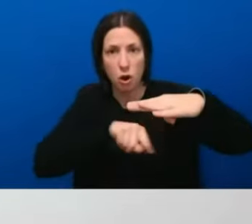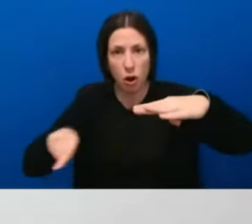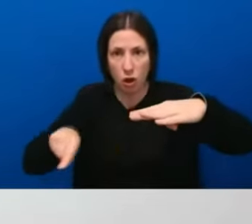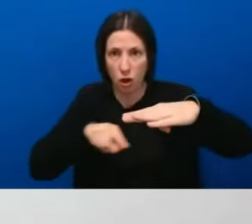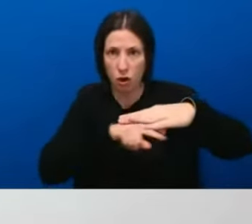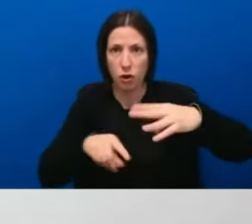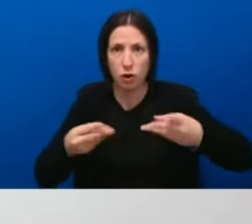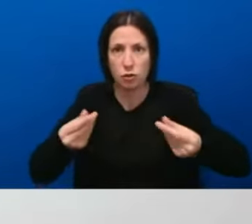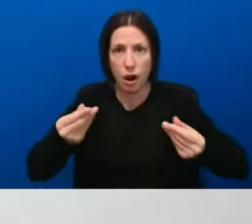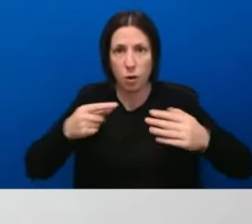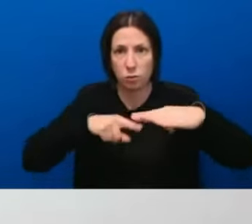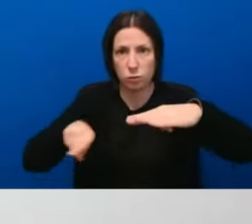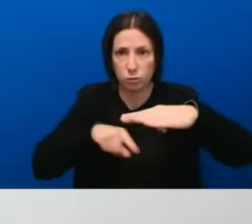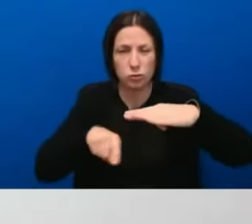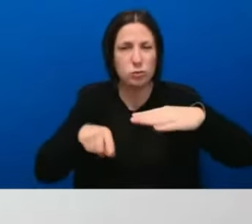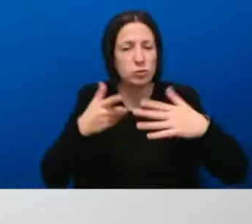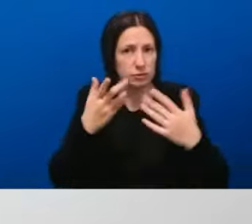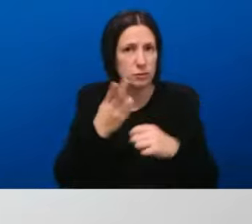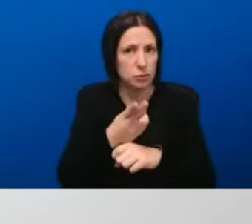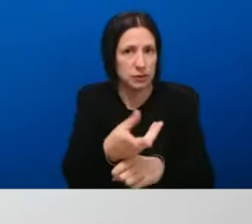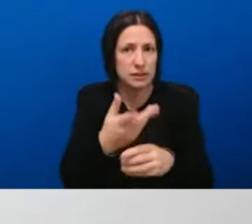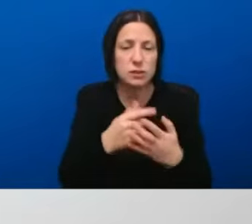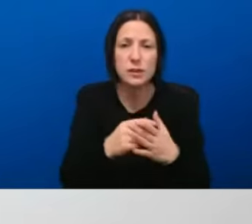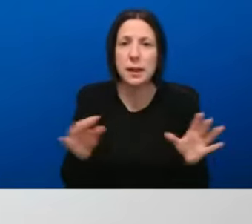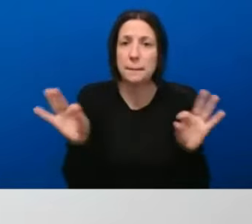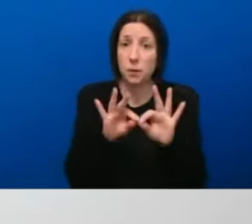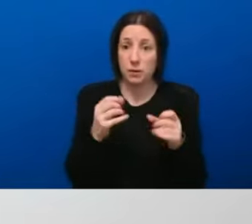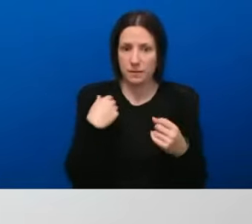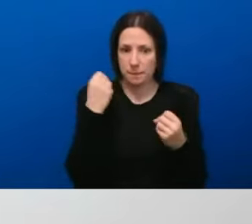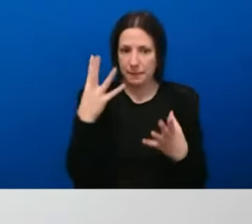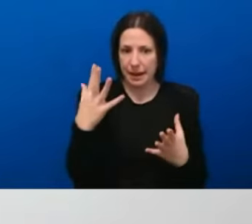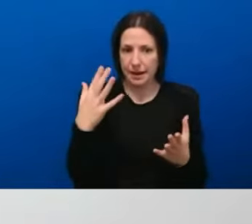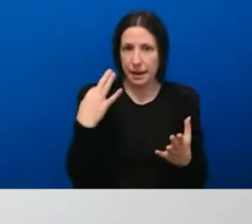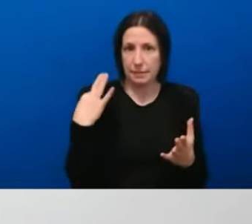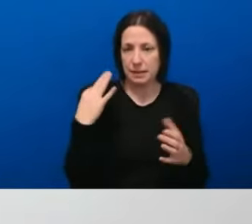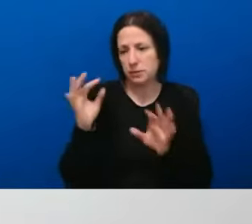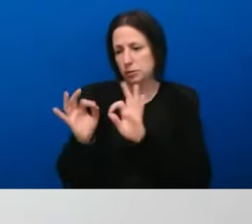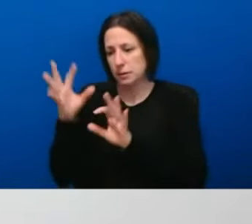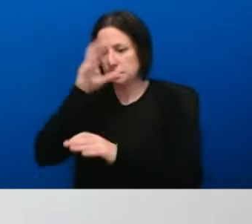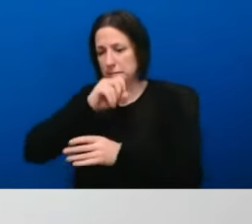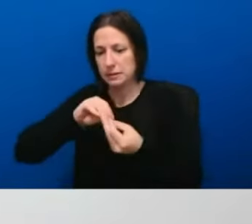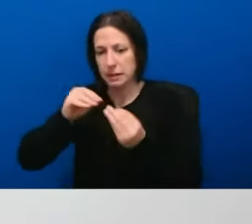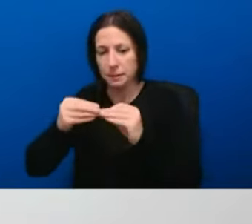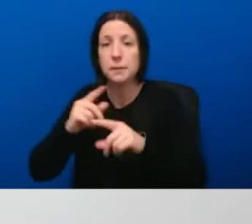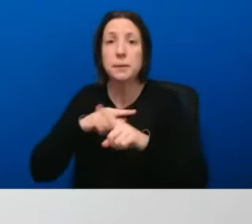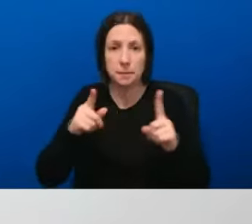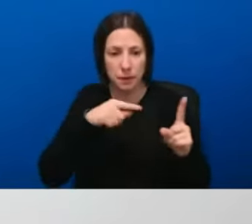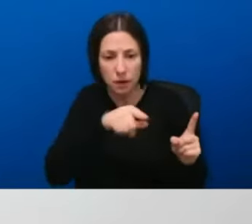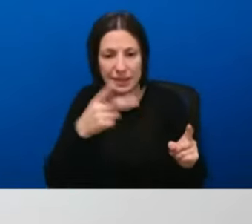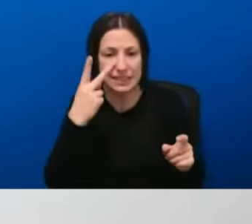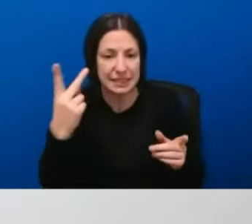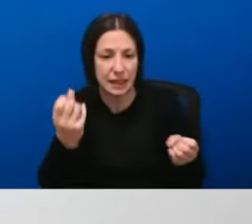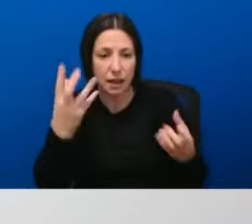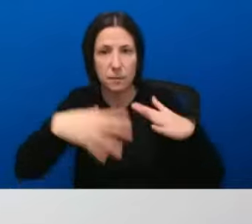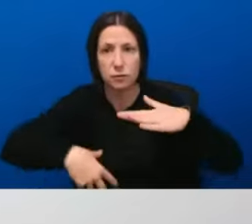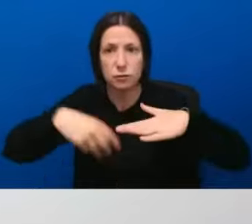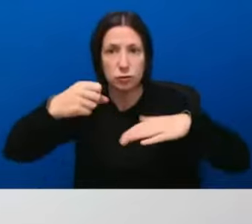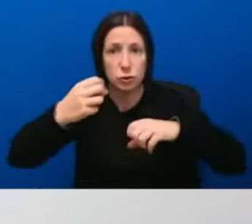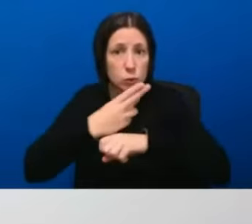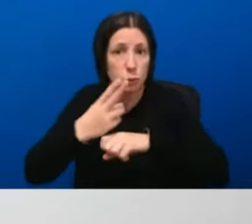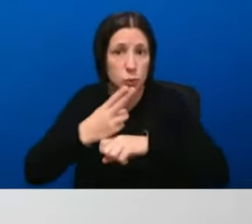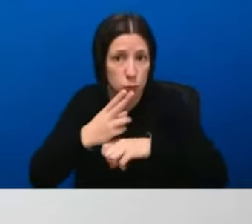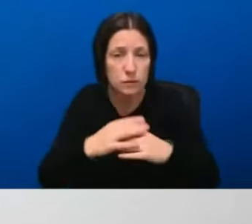we understand that usage to be able to have the understanding of what's going on in regards to withdrawal and demand within those